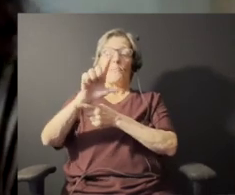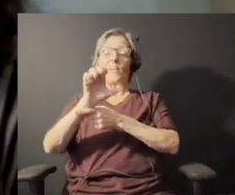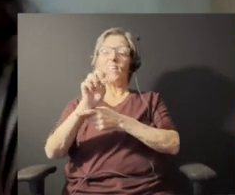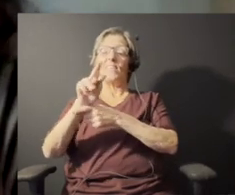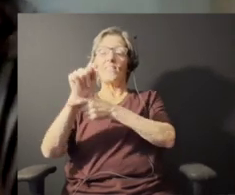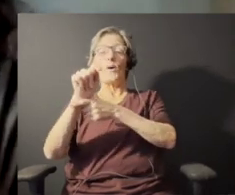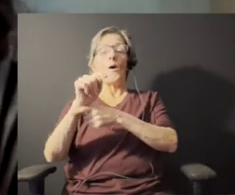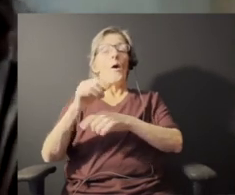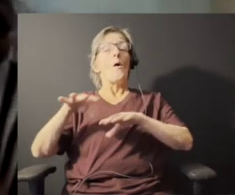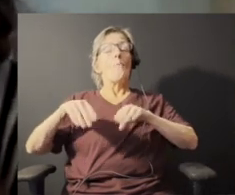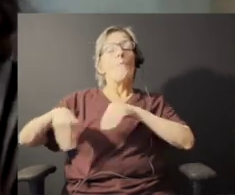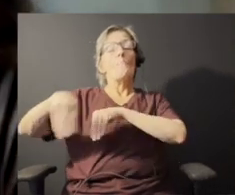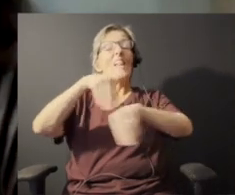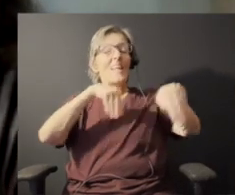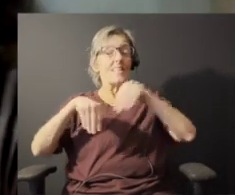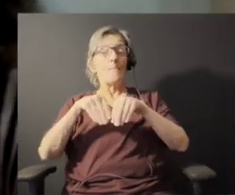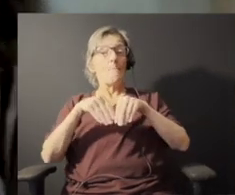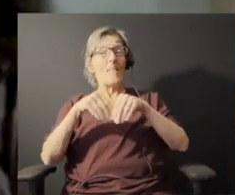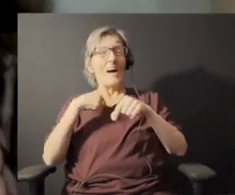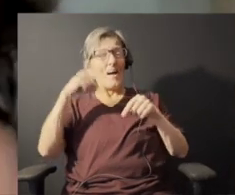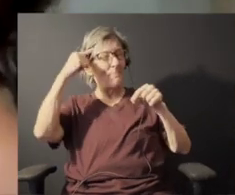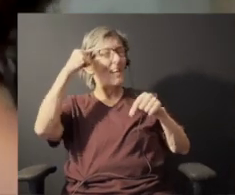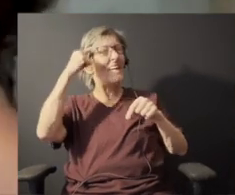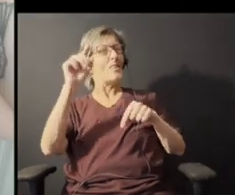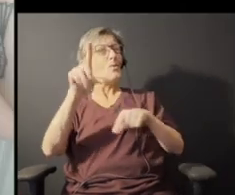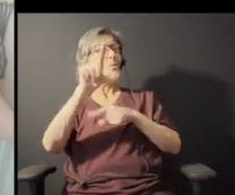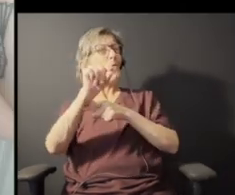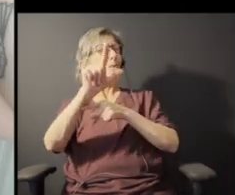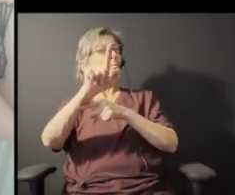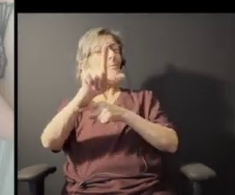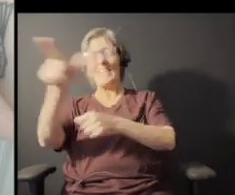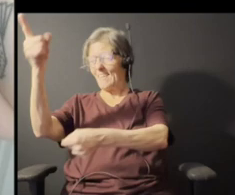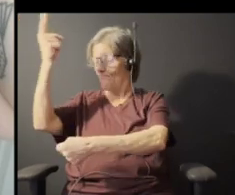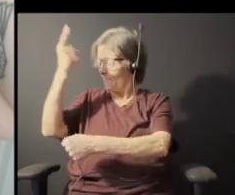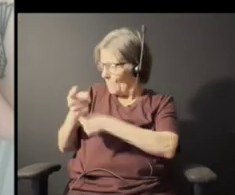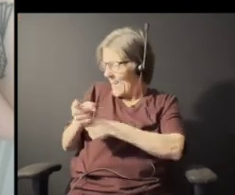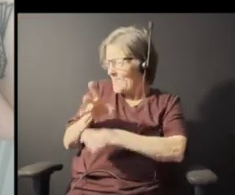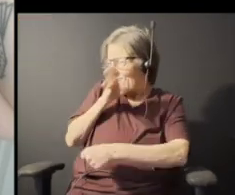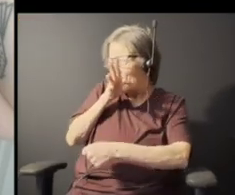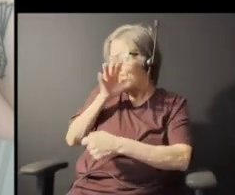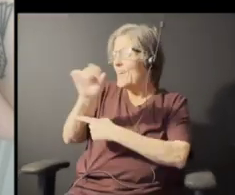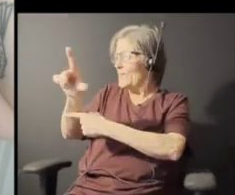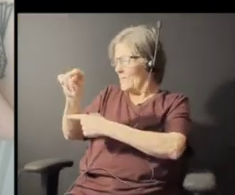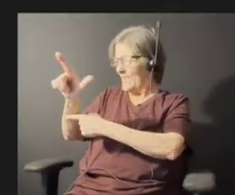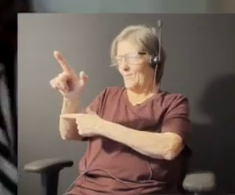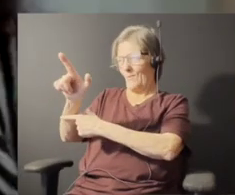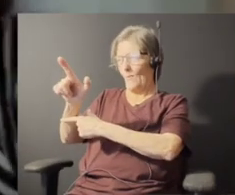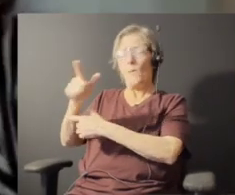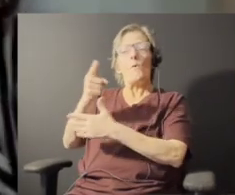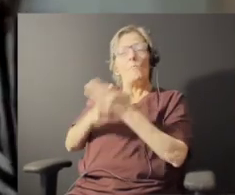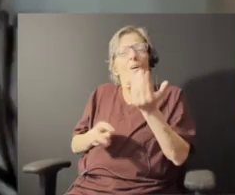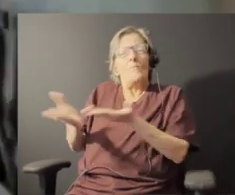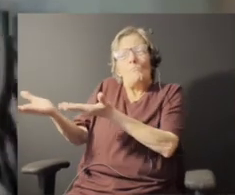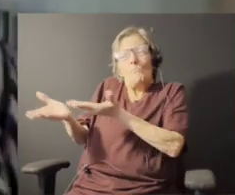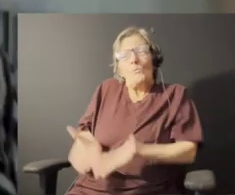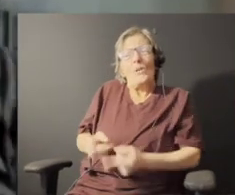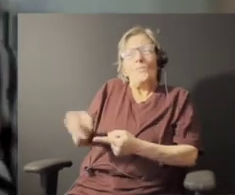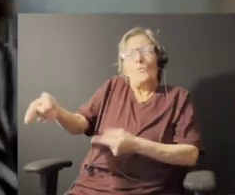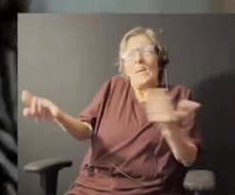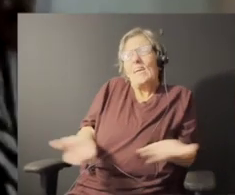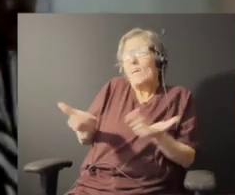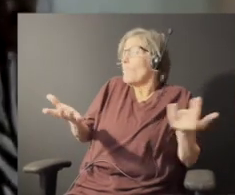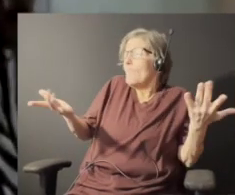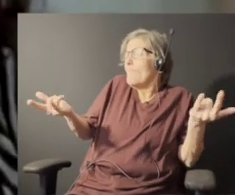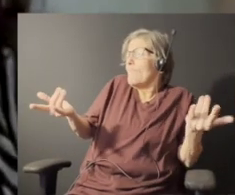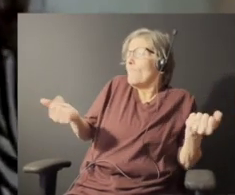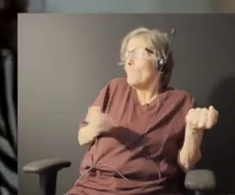remember. I think it was 2021. I think you're right. I think it was 2021. What drew you to it, if you don't